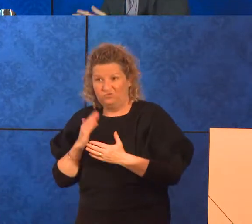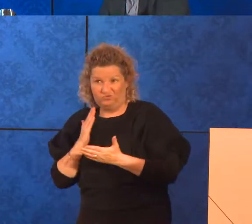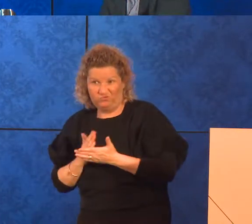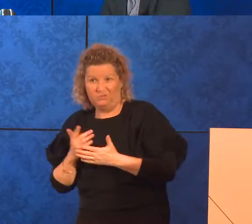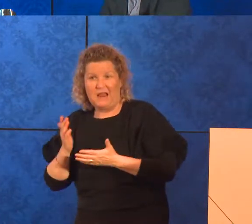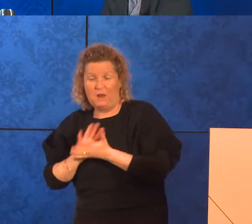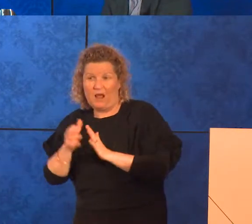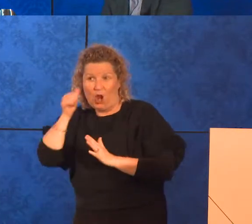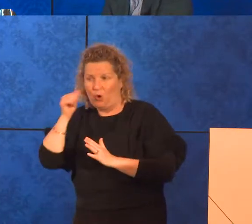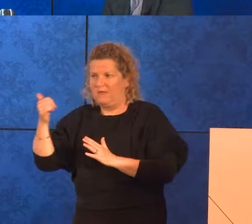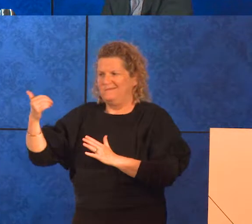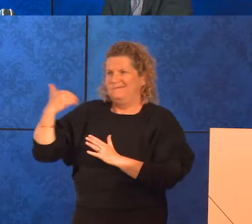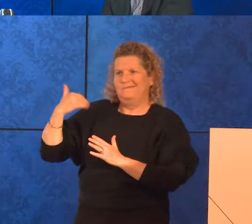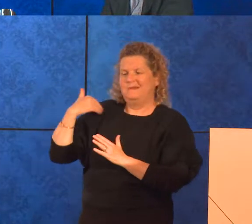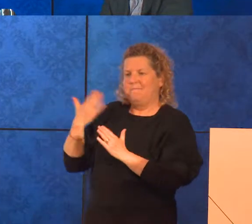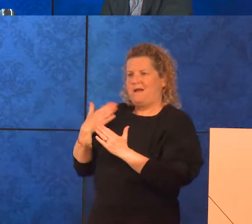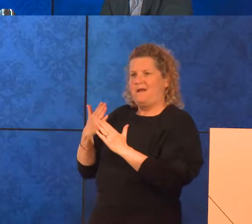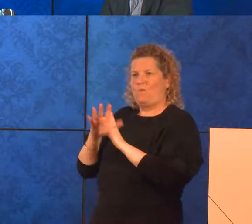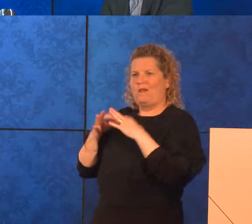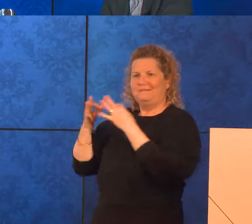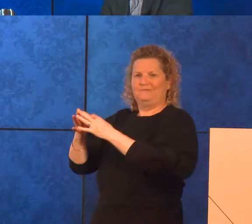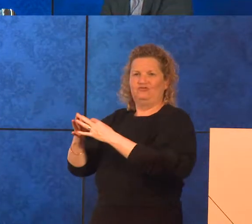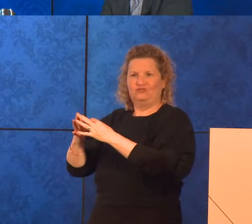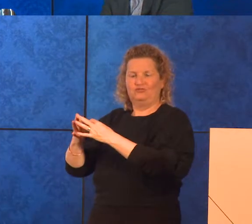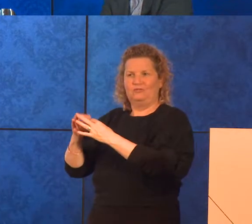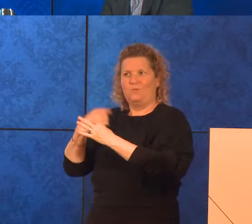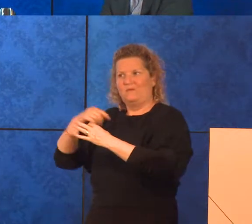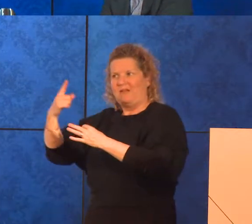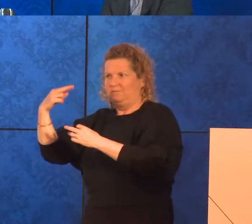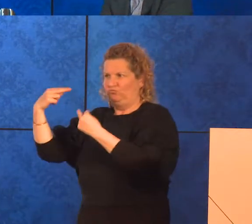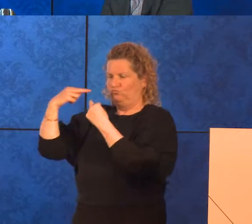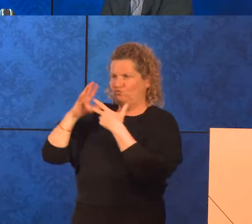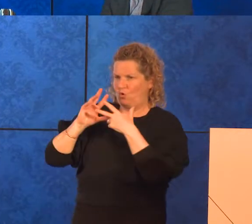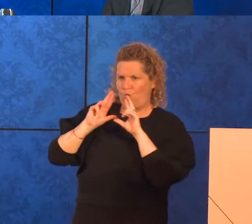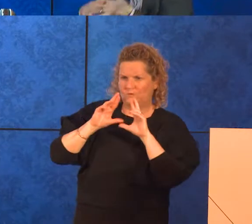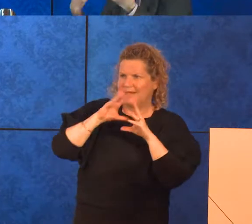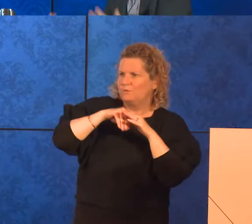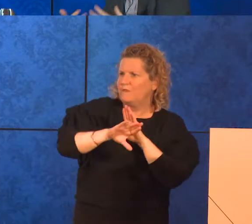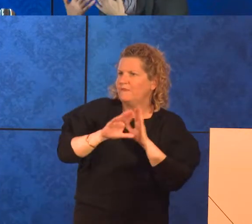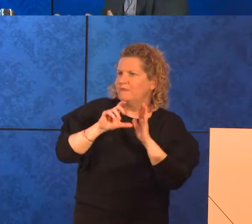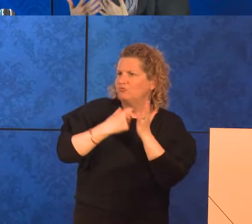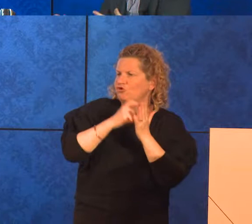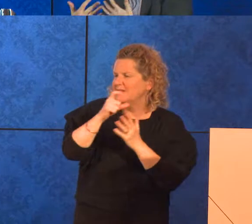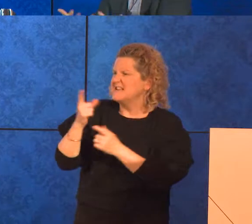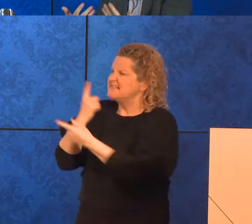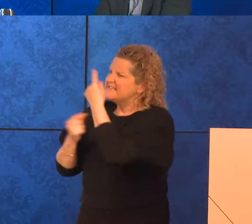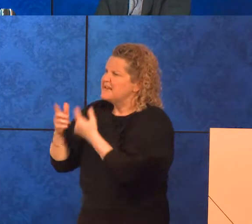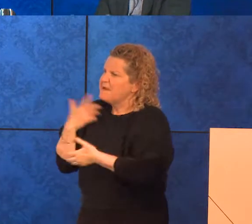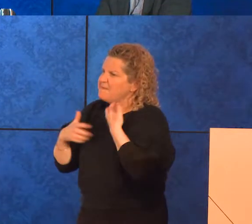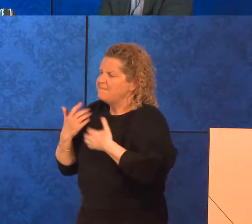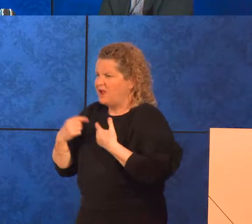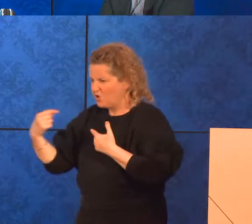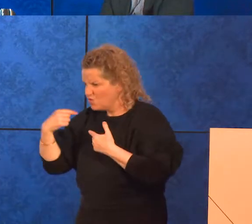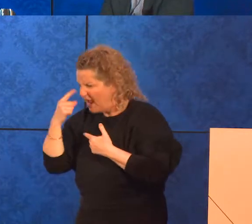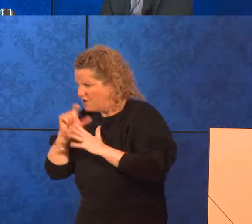like mine because we were seen to be closely engaged with the Commission and complain directly about it to see what else we could